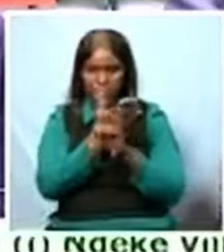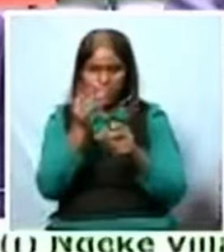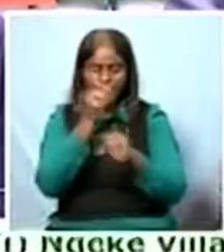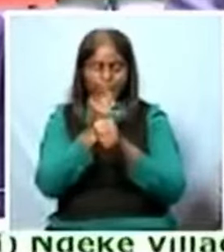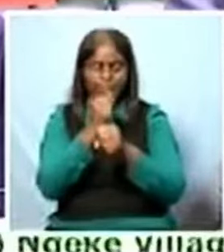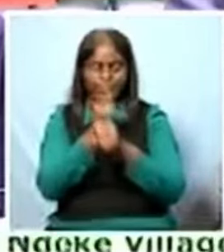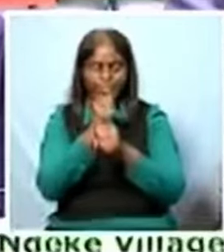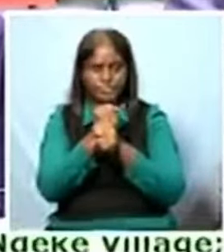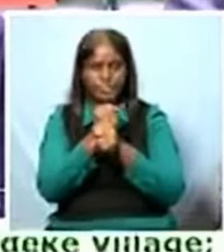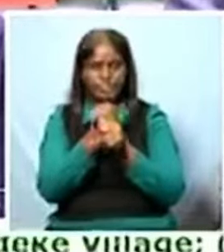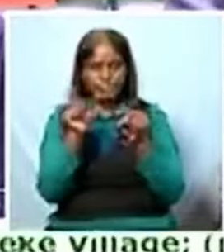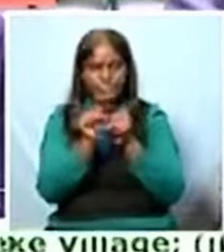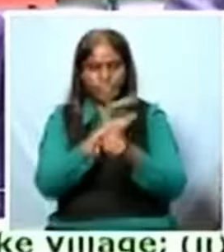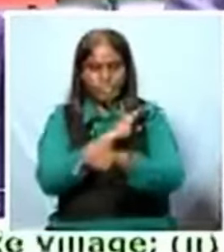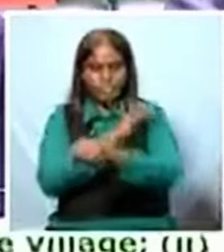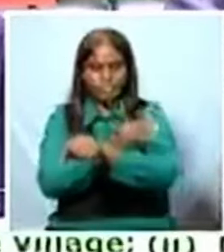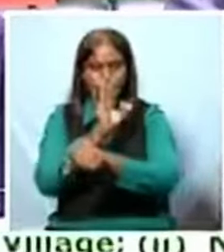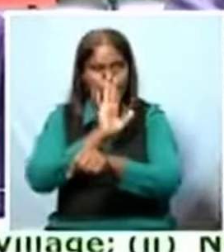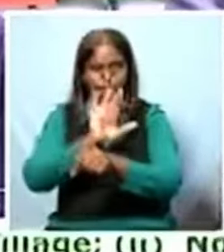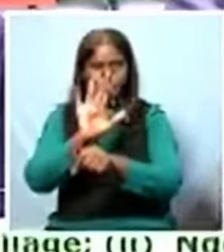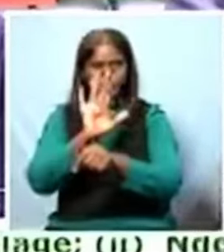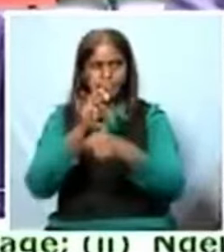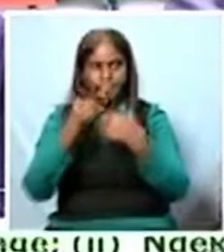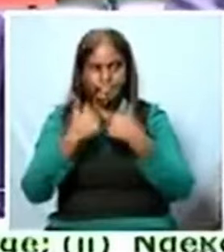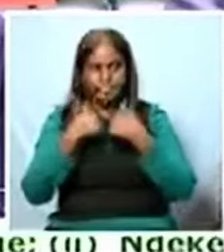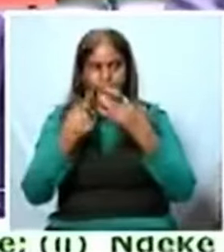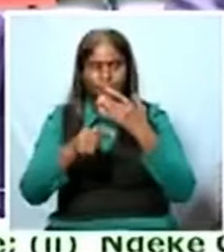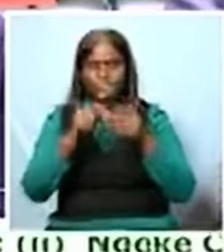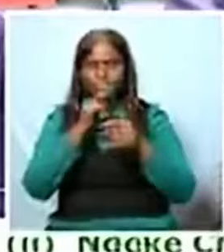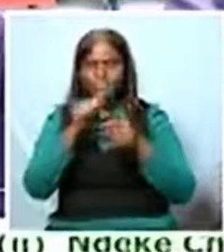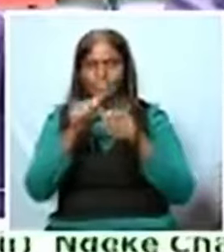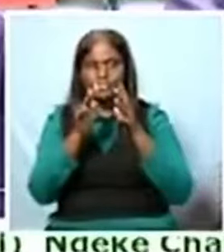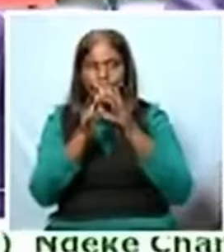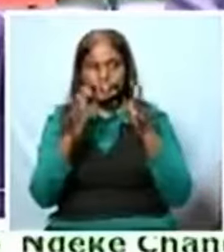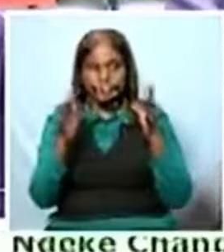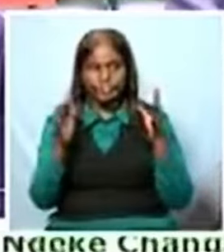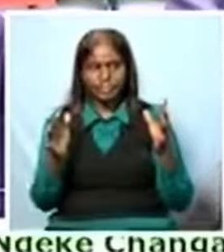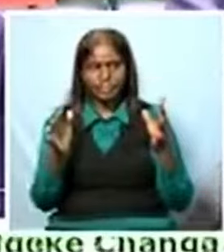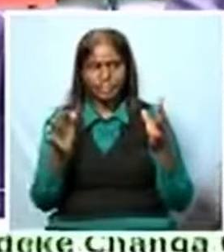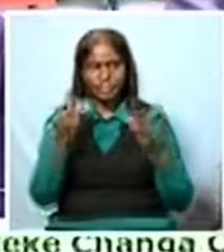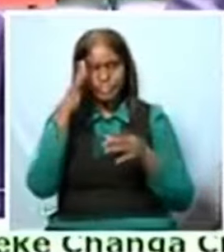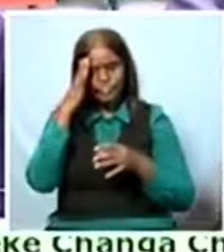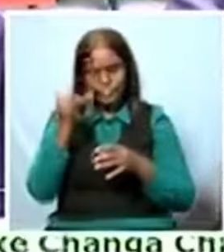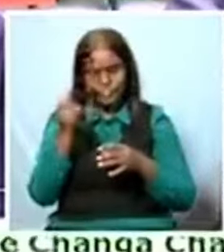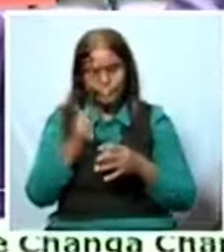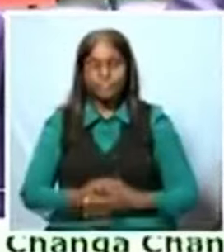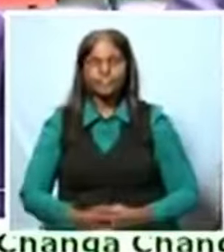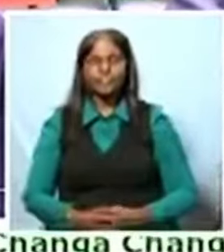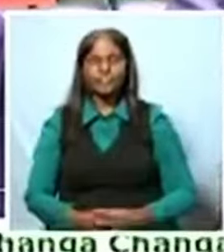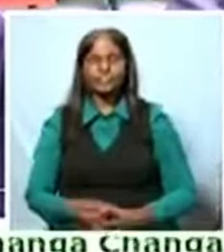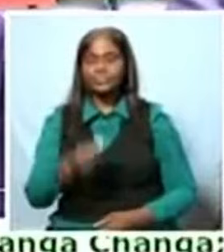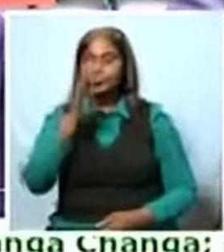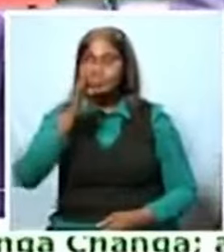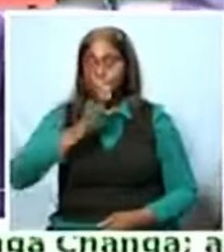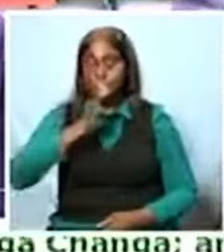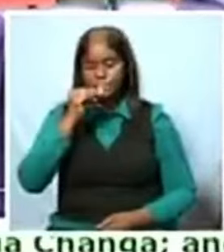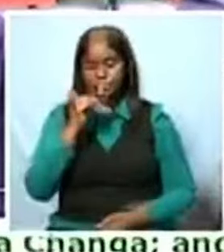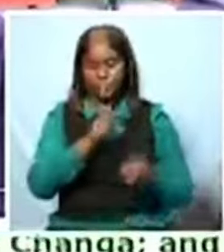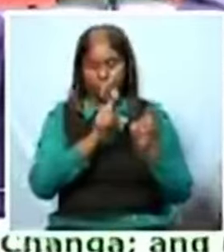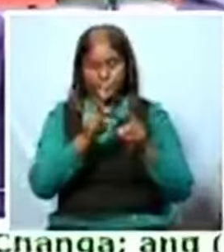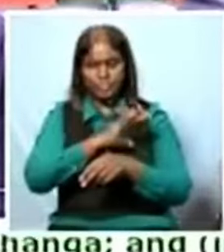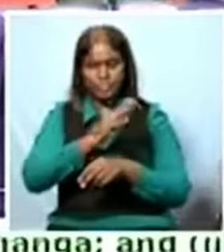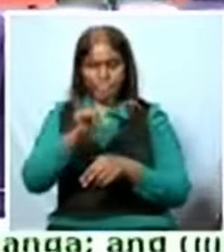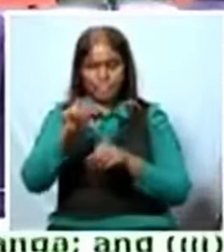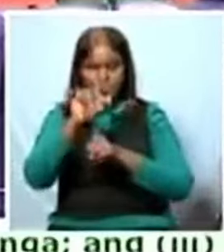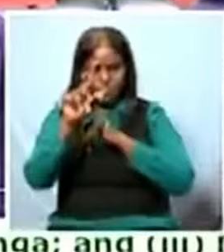operational capacity has not been expanded, why? Madam Speaker, in response to the questions